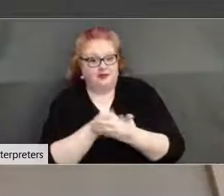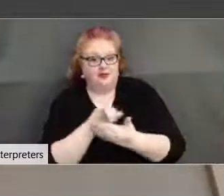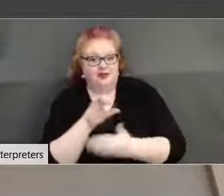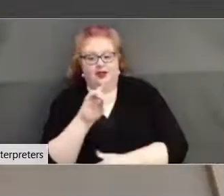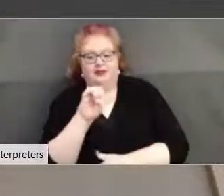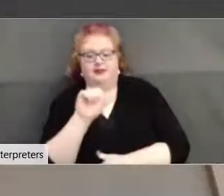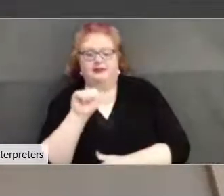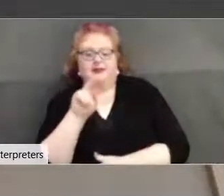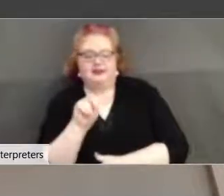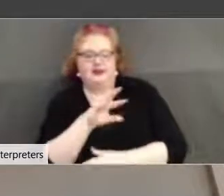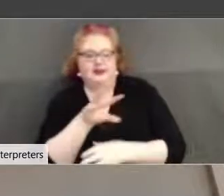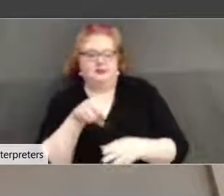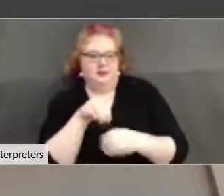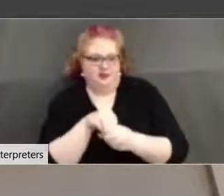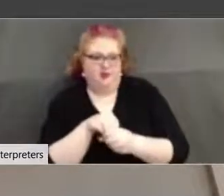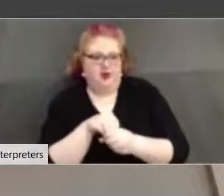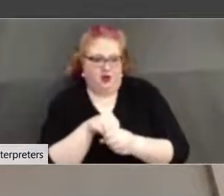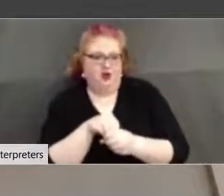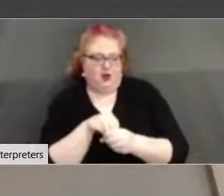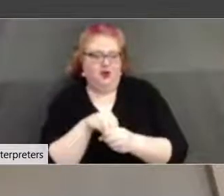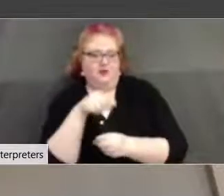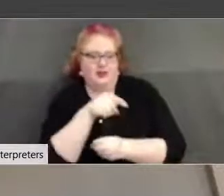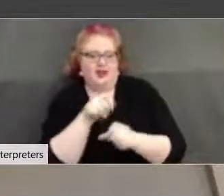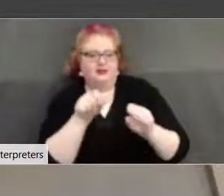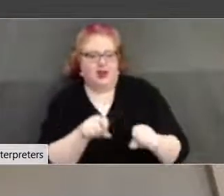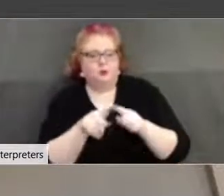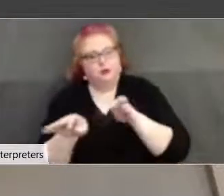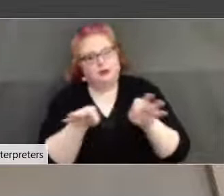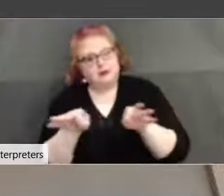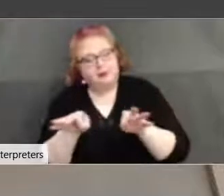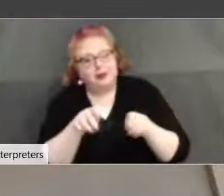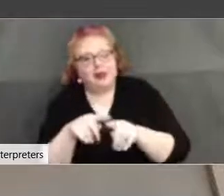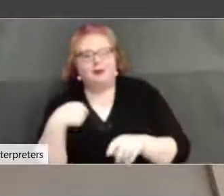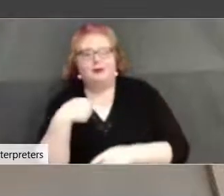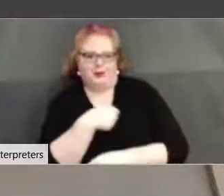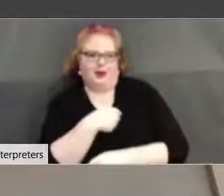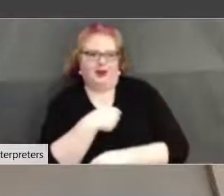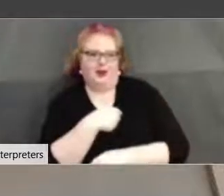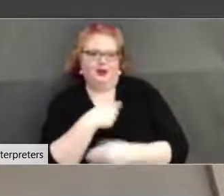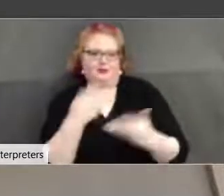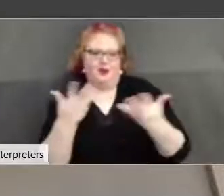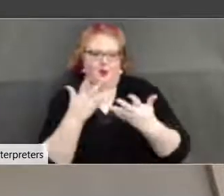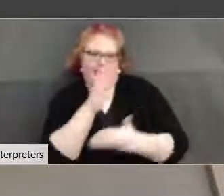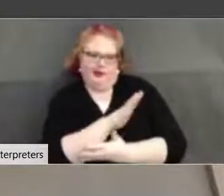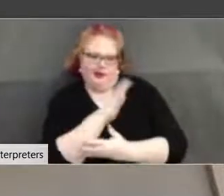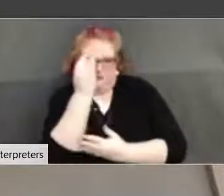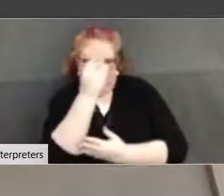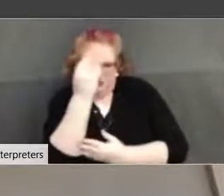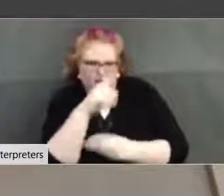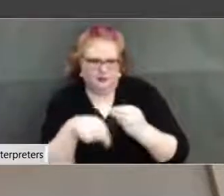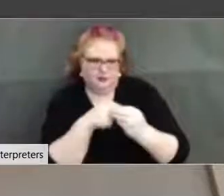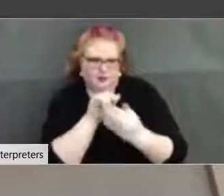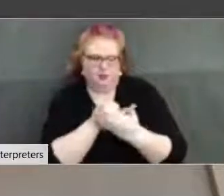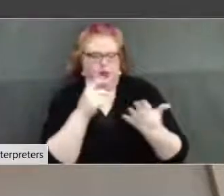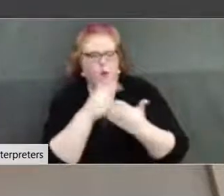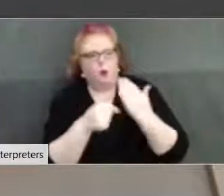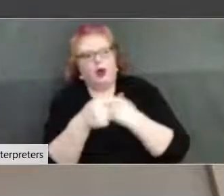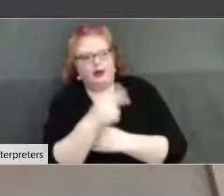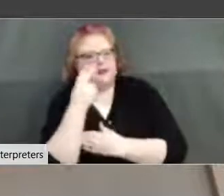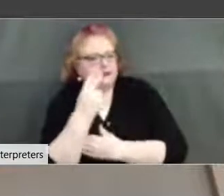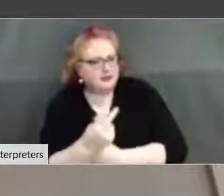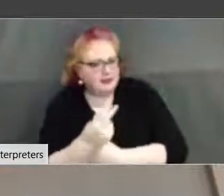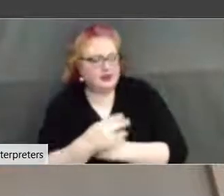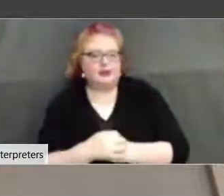been involved in this and has been able to explain to us what his thoughts are and what he's seeing.